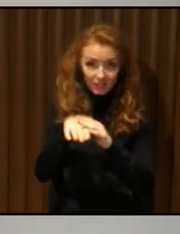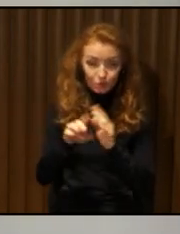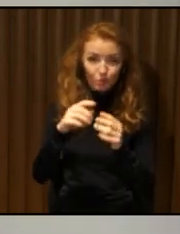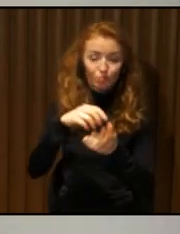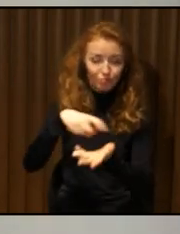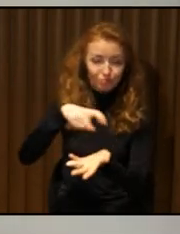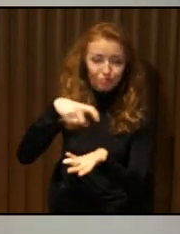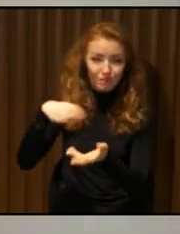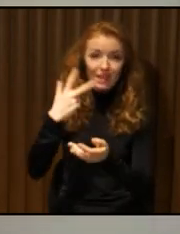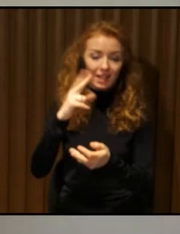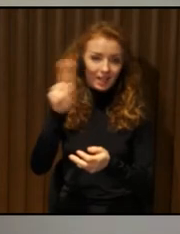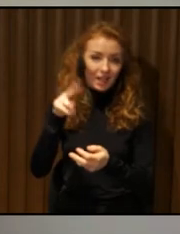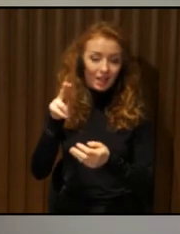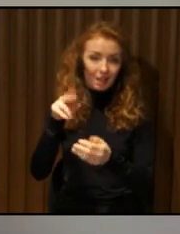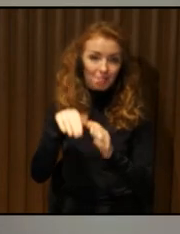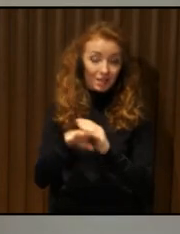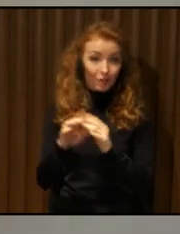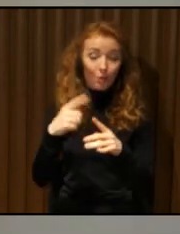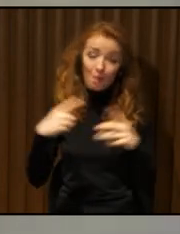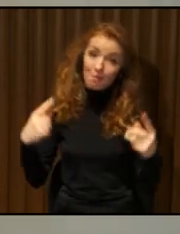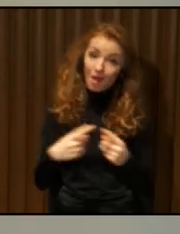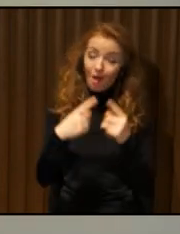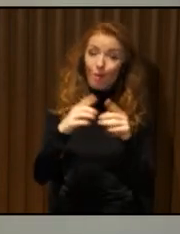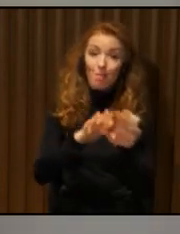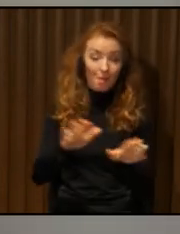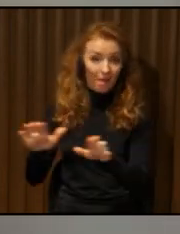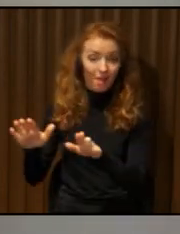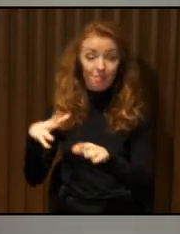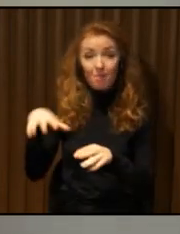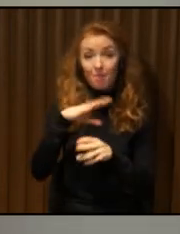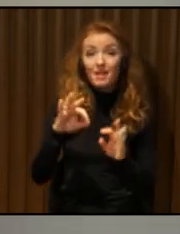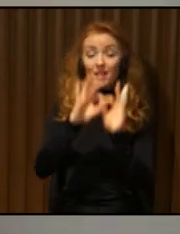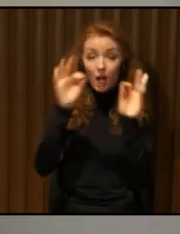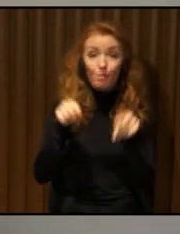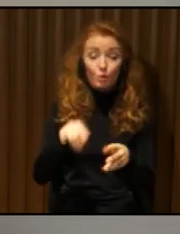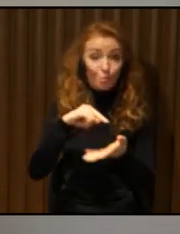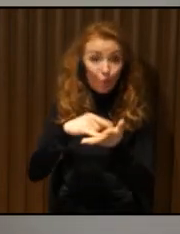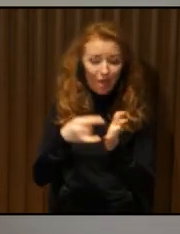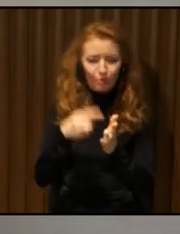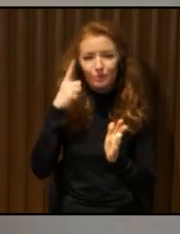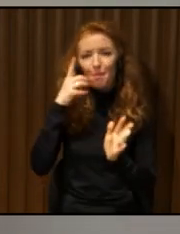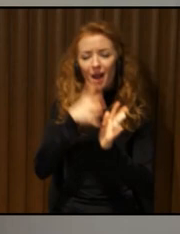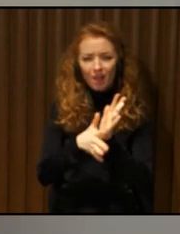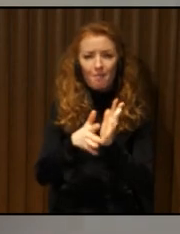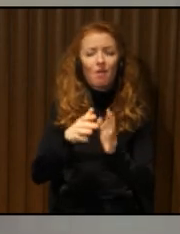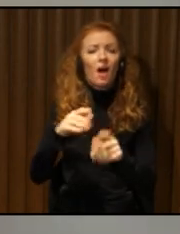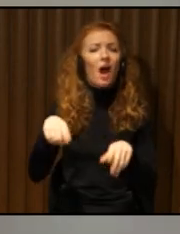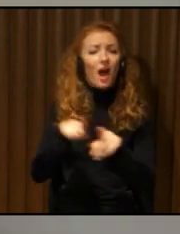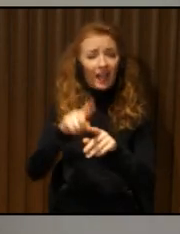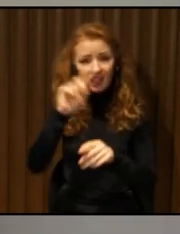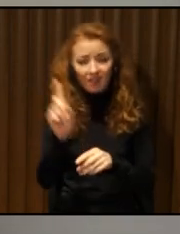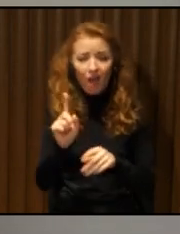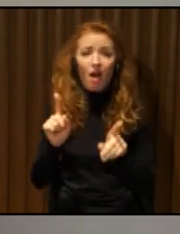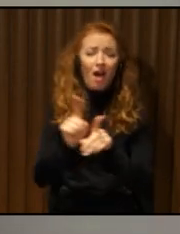I think when we started the project, we realized that not only in Israel, all over the world, there is about 10%